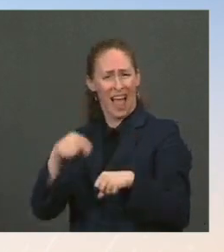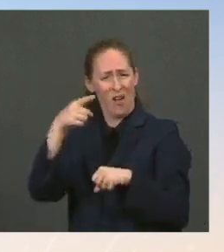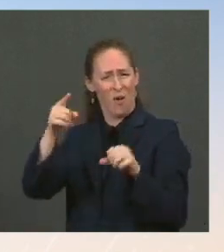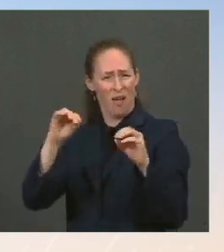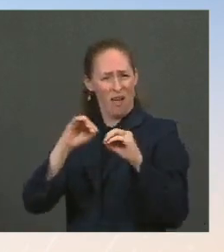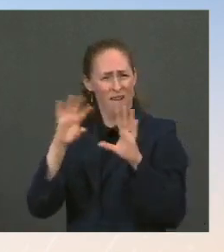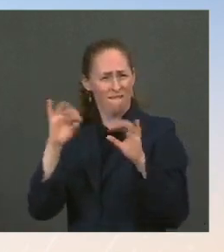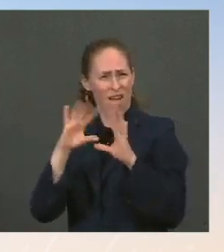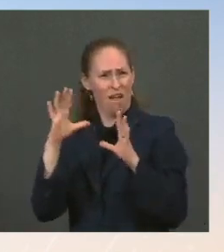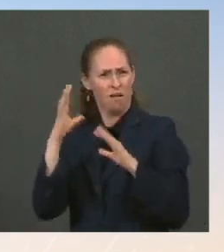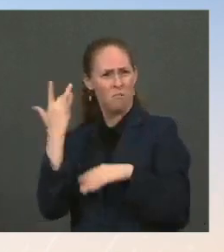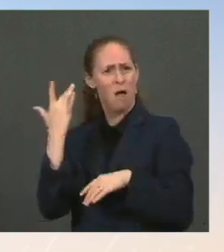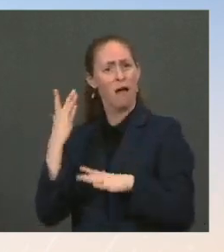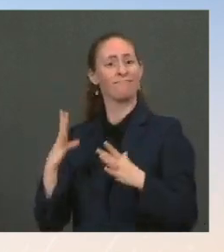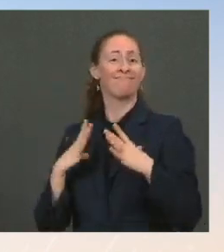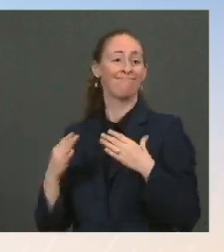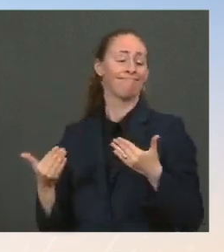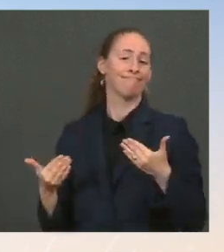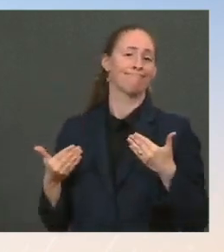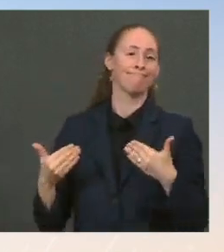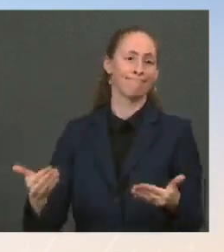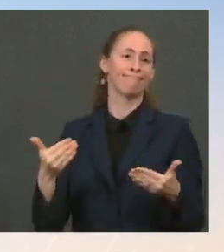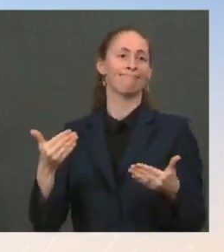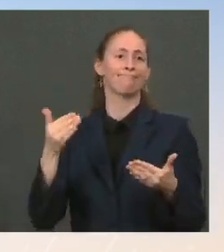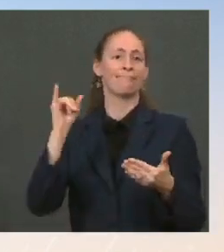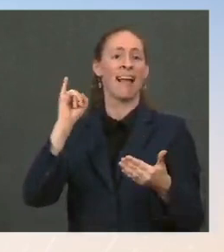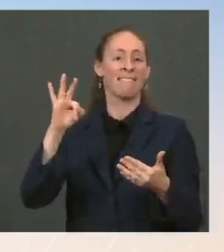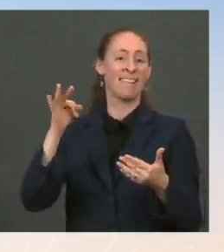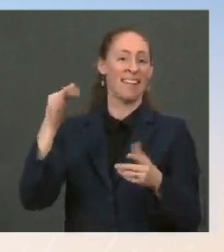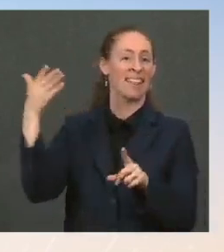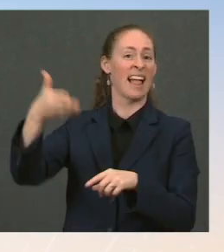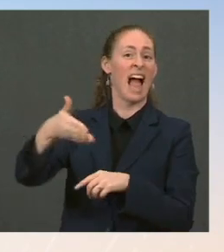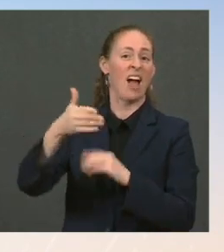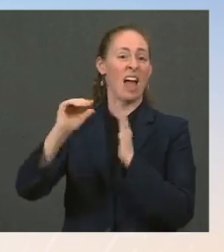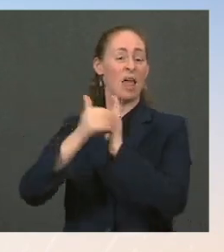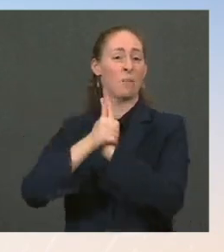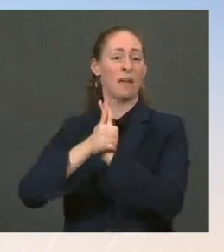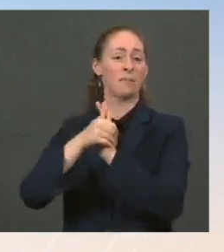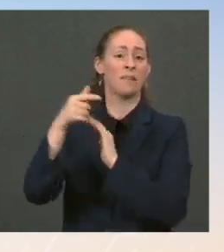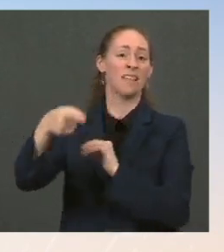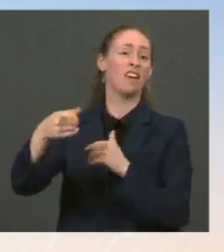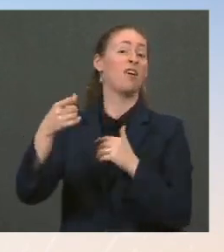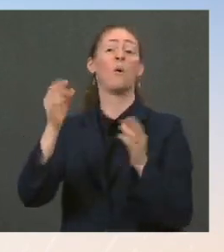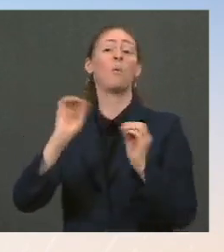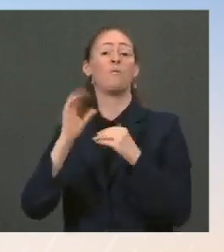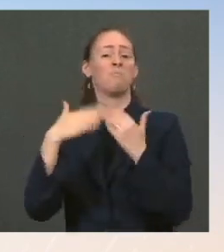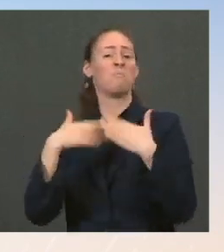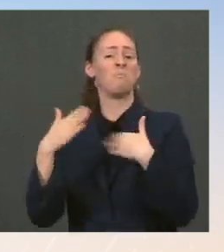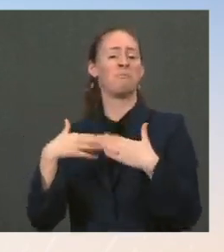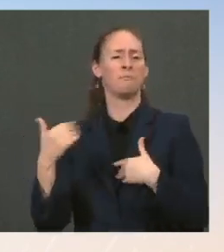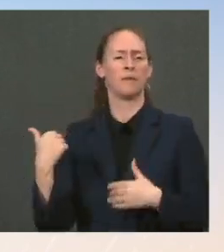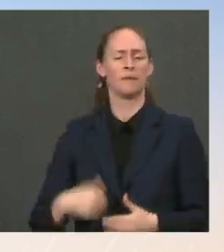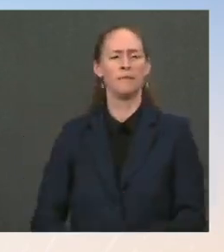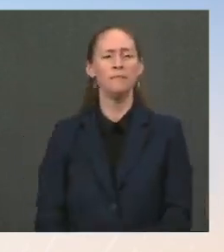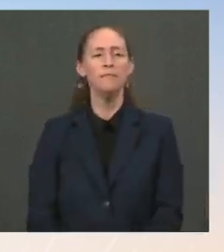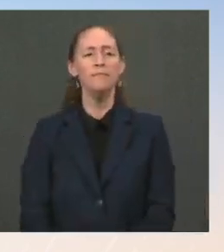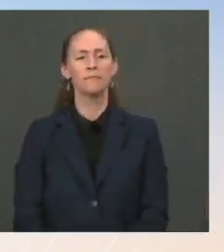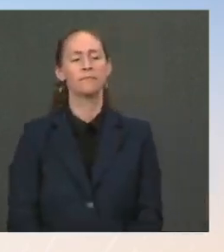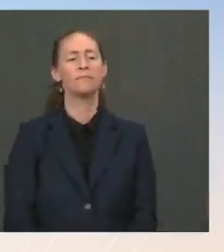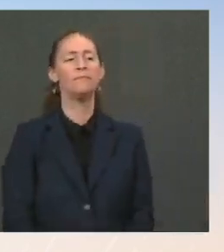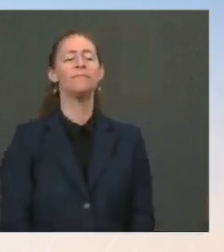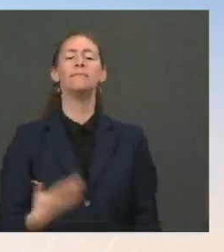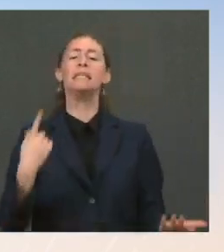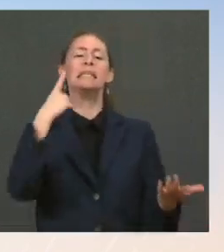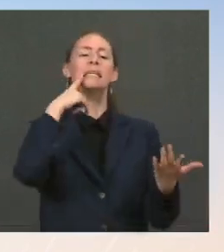saying that he would sign this bill either way, you know, with or without this language? He's reflecting that it's a negotiation. It's